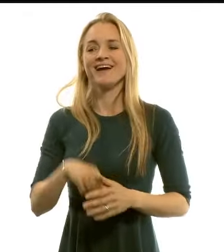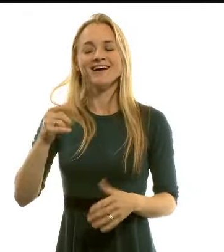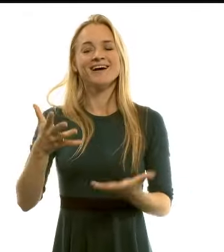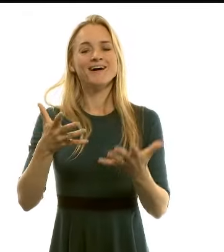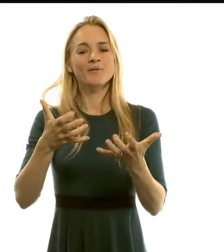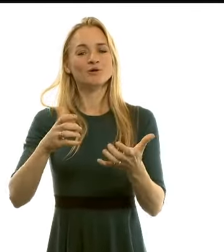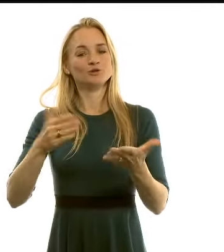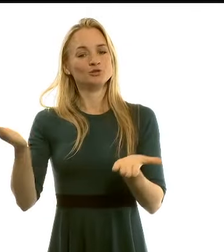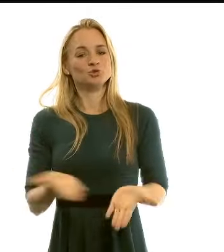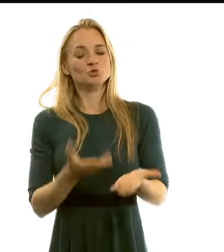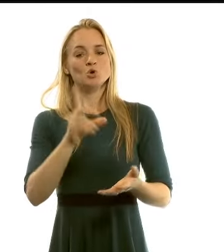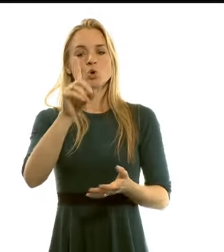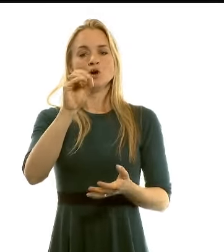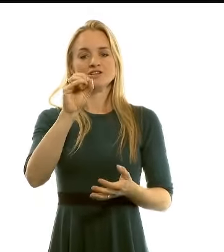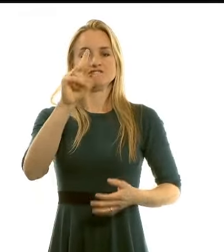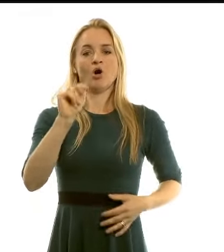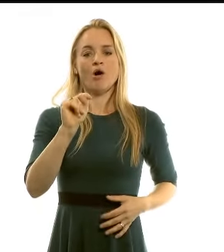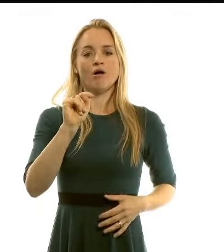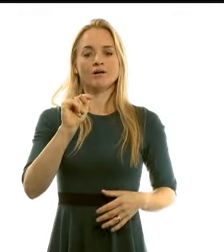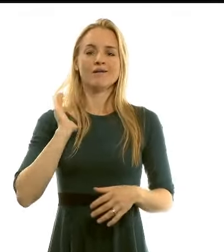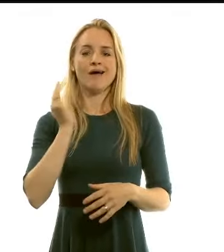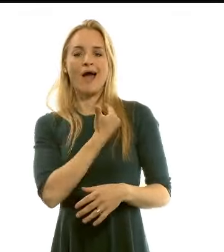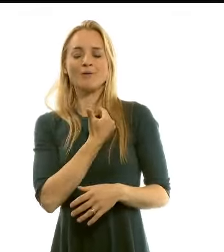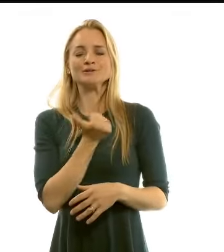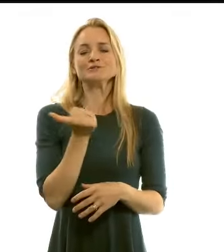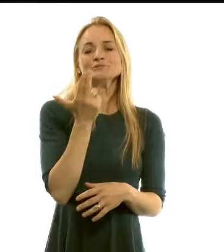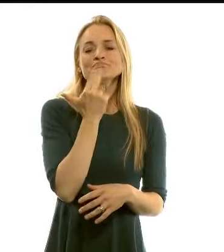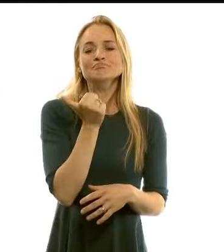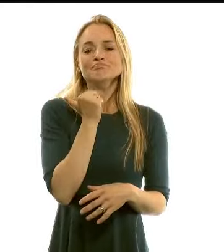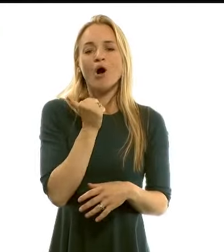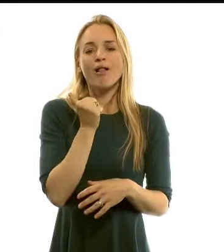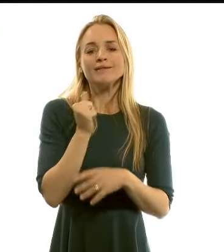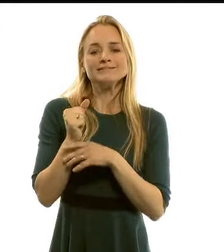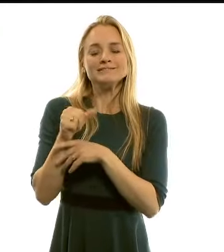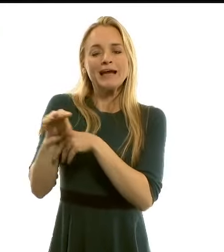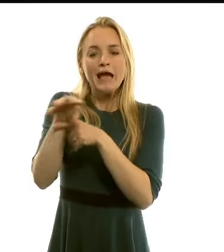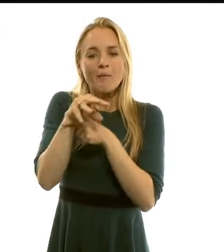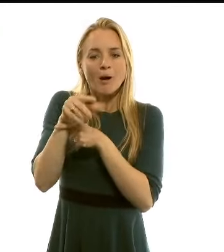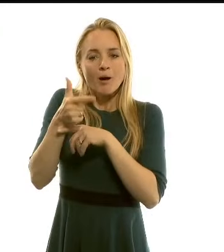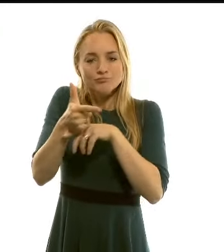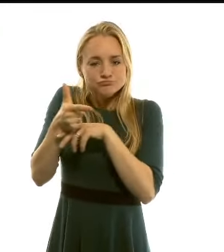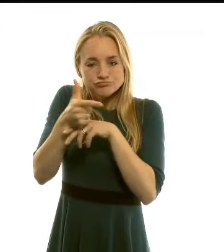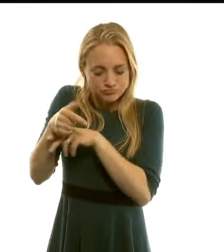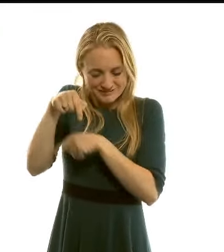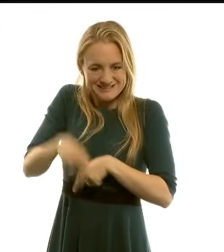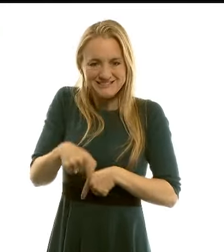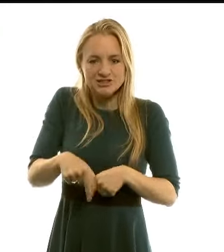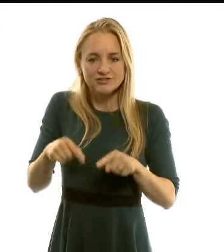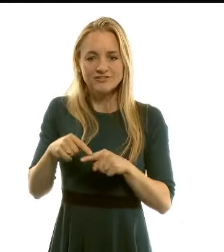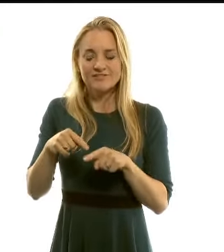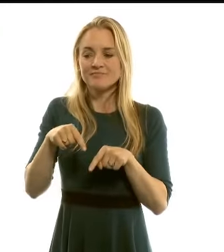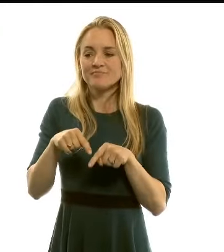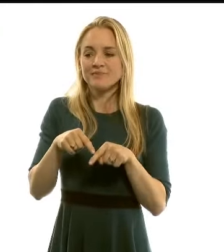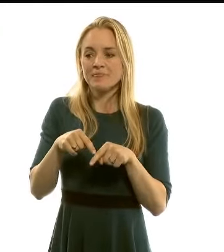camera operator we have here at LegoCon. I'll do the honors, and here we go. Yeah. So, ready? This